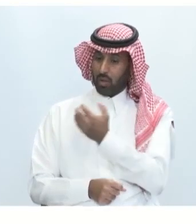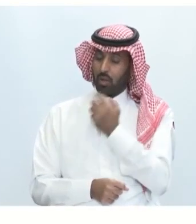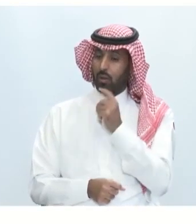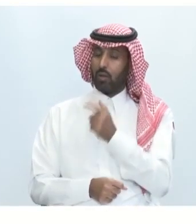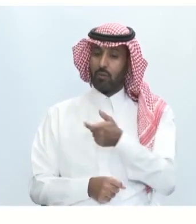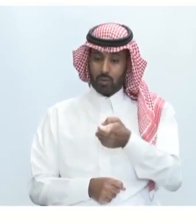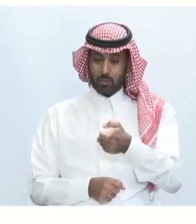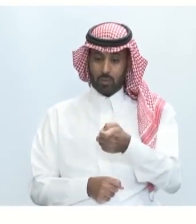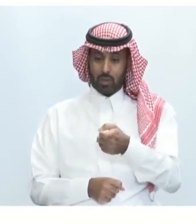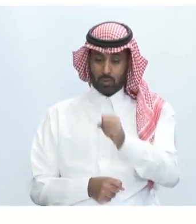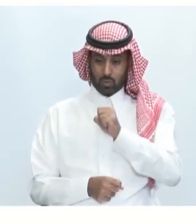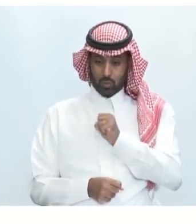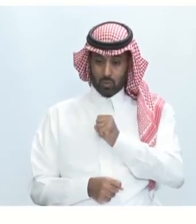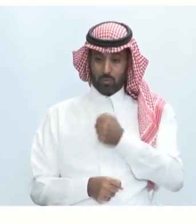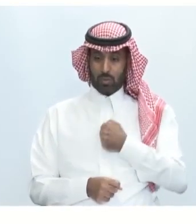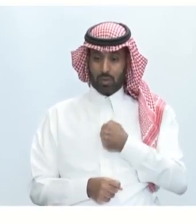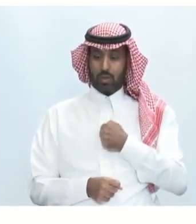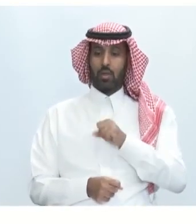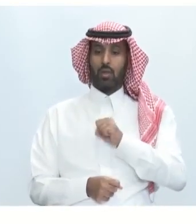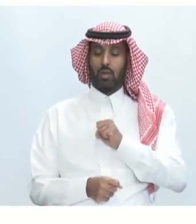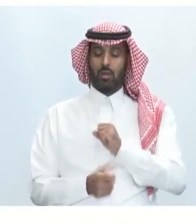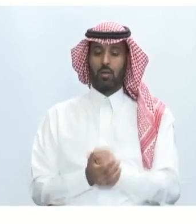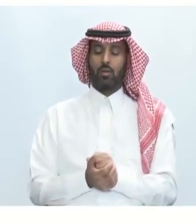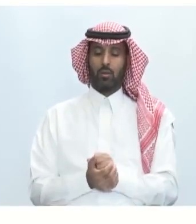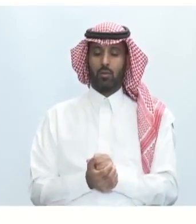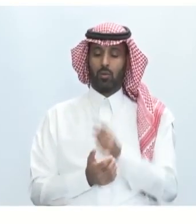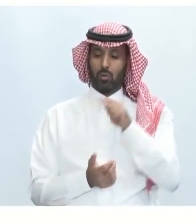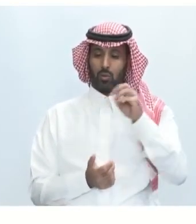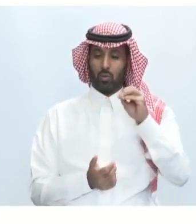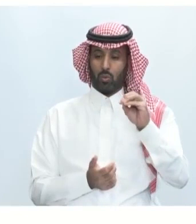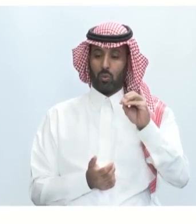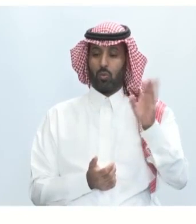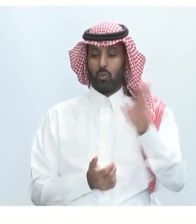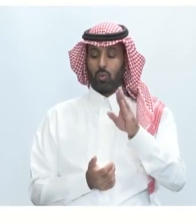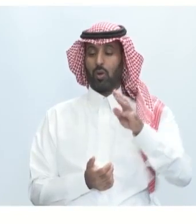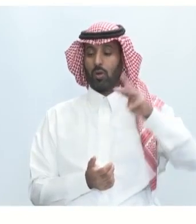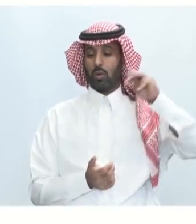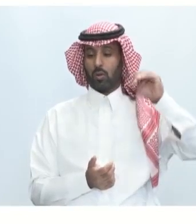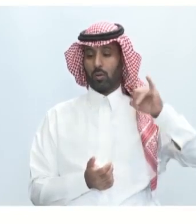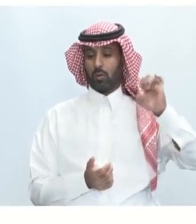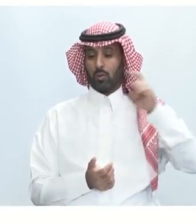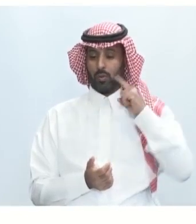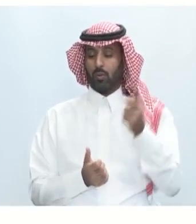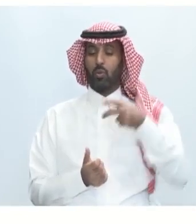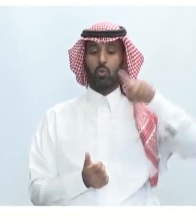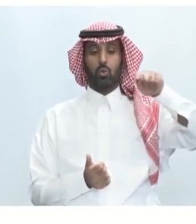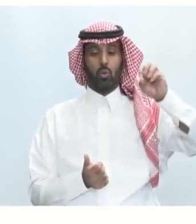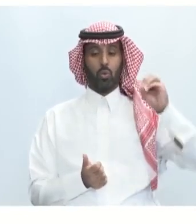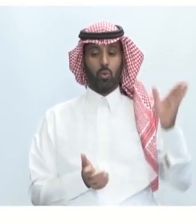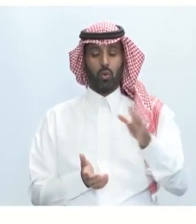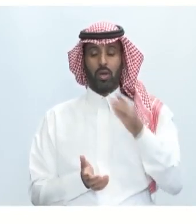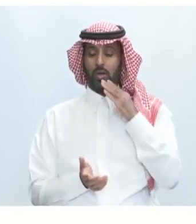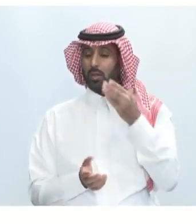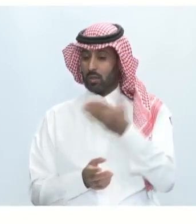see the preposition here, too. She gave the remote control to me. If there is no preposition, the